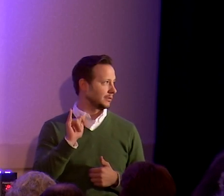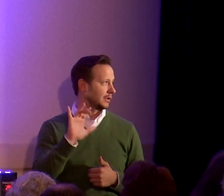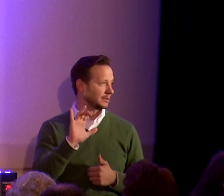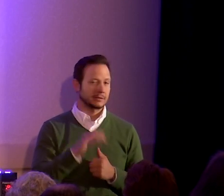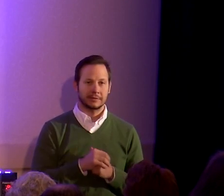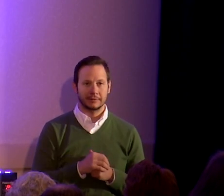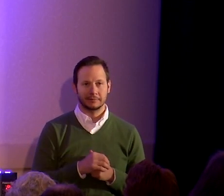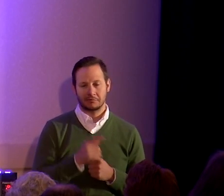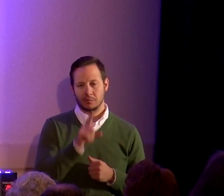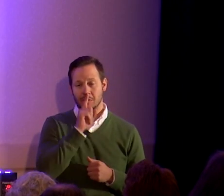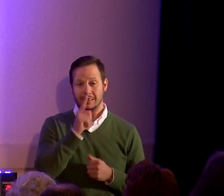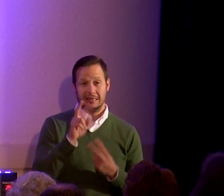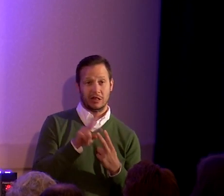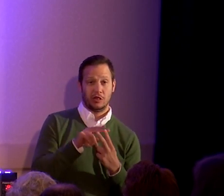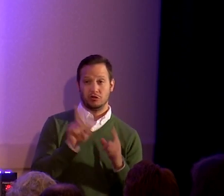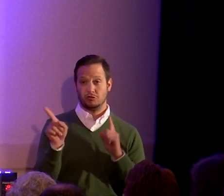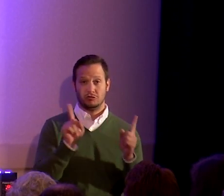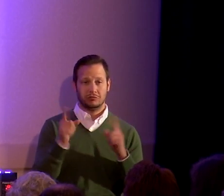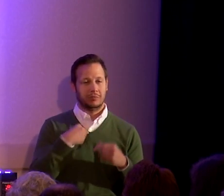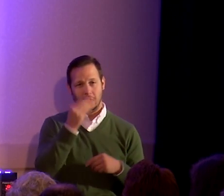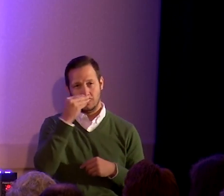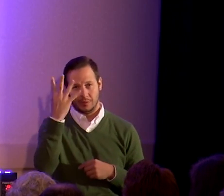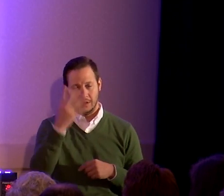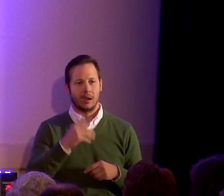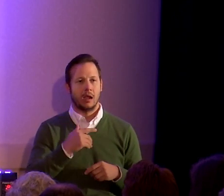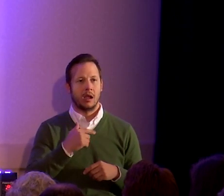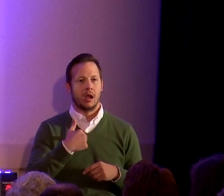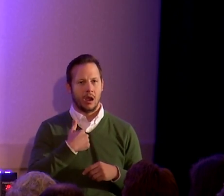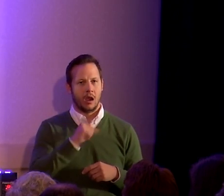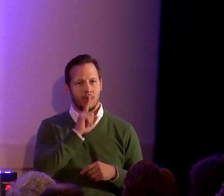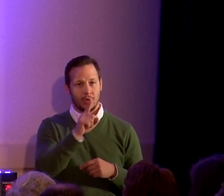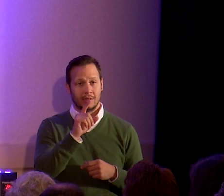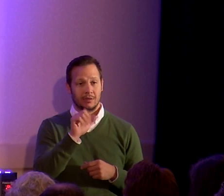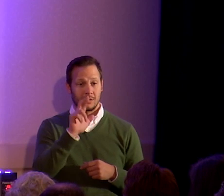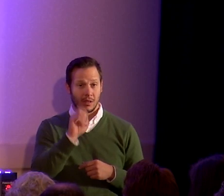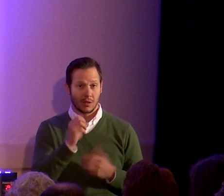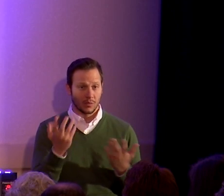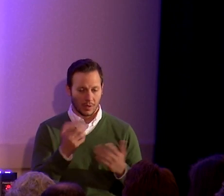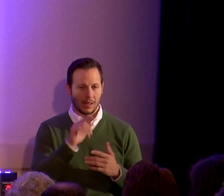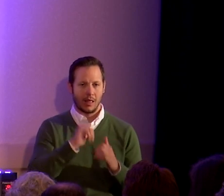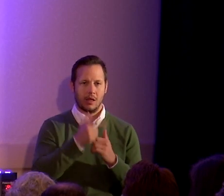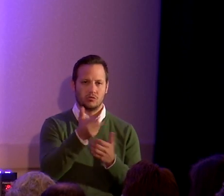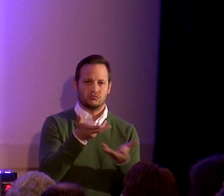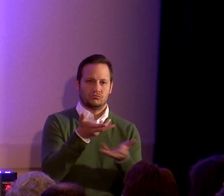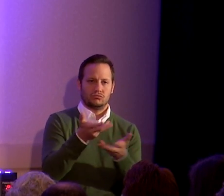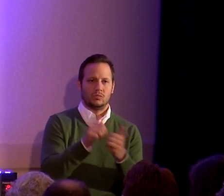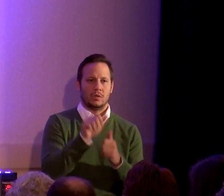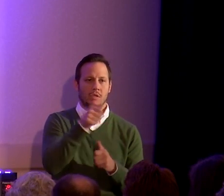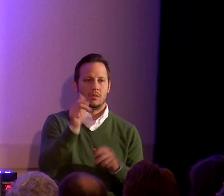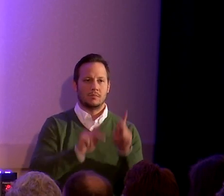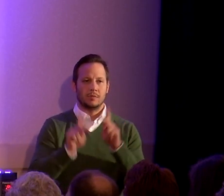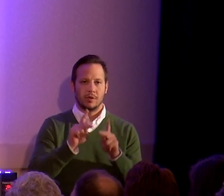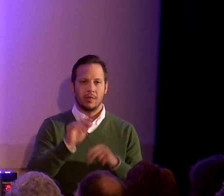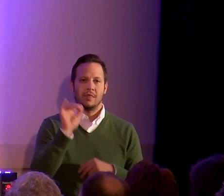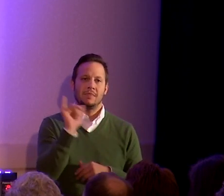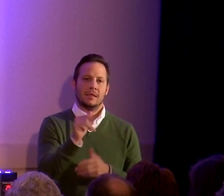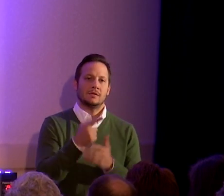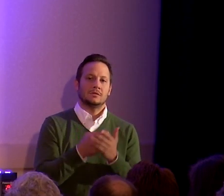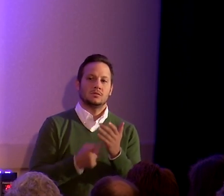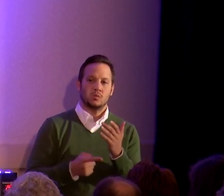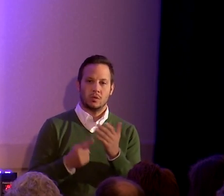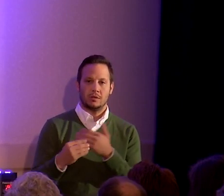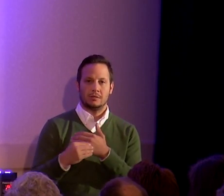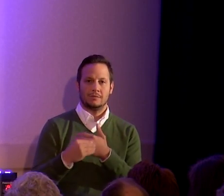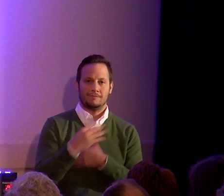I honestly don't care either way. What I care about is how you treat other people, because that is what influences us as people. Now, to